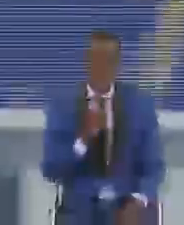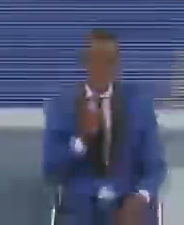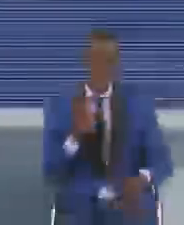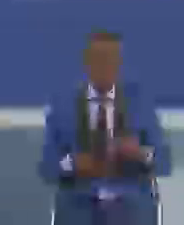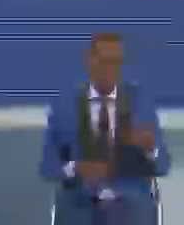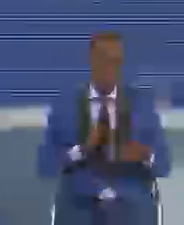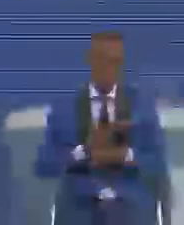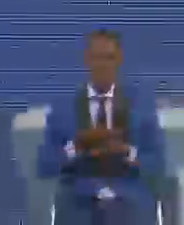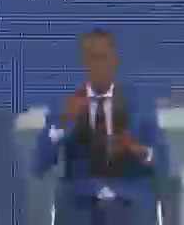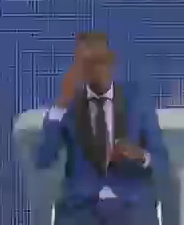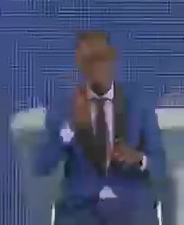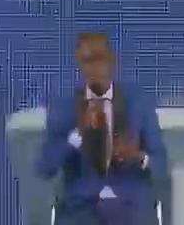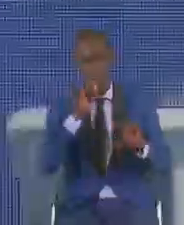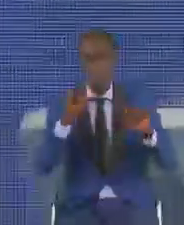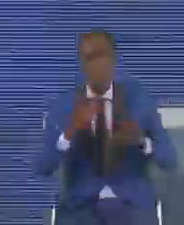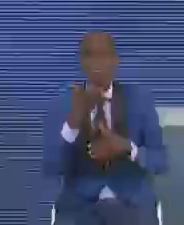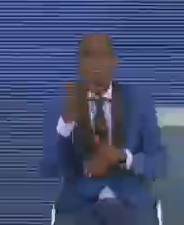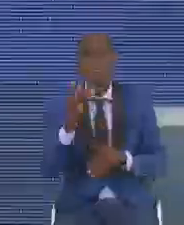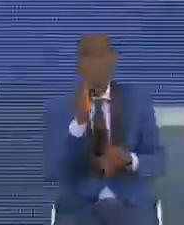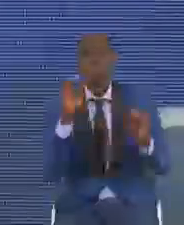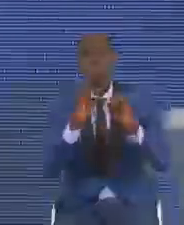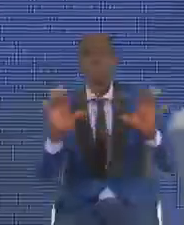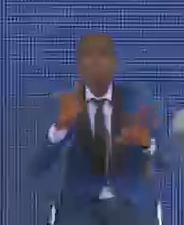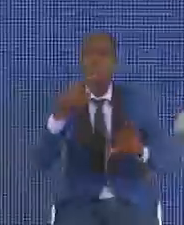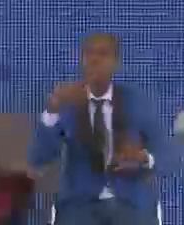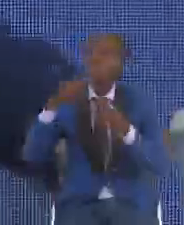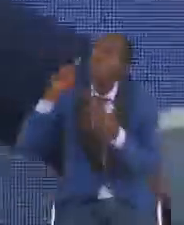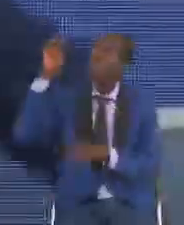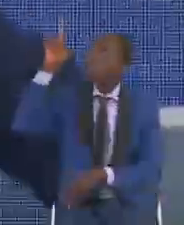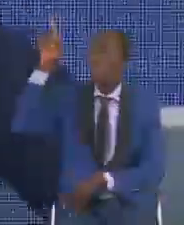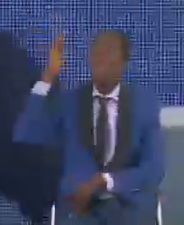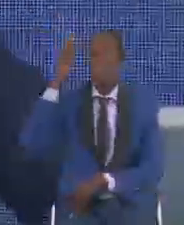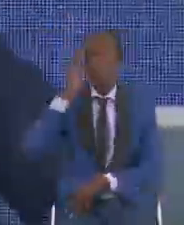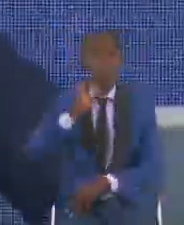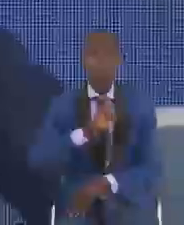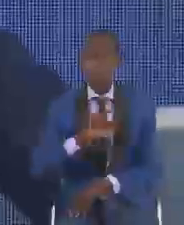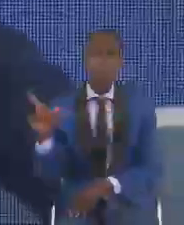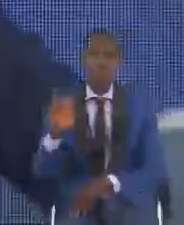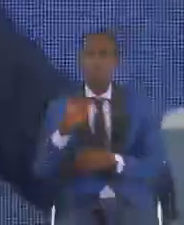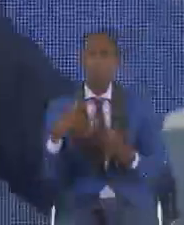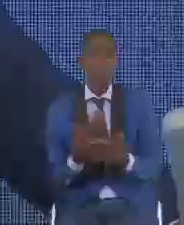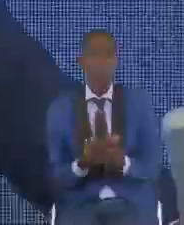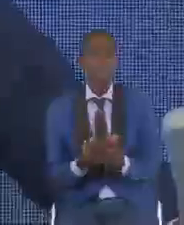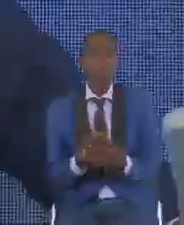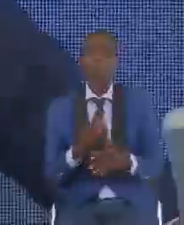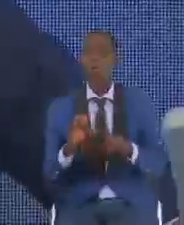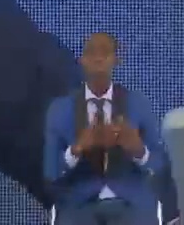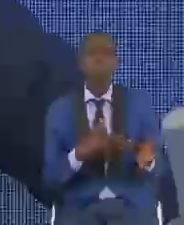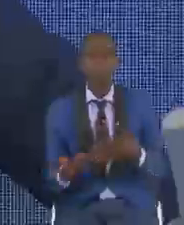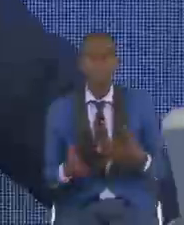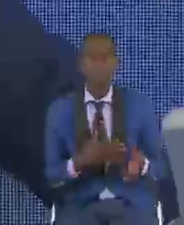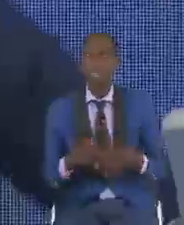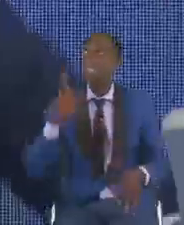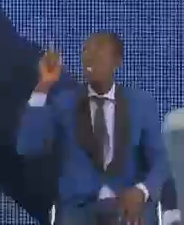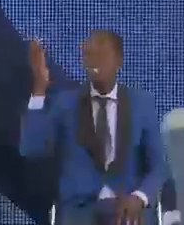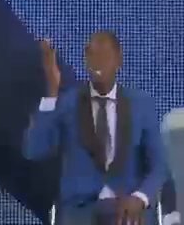I'm able. There's nothing you are telling God that he didn't know. But all the same, even though he